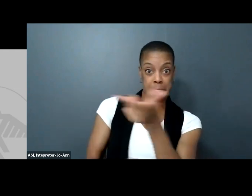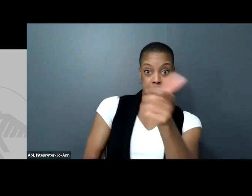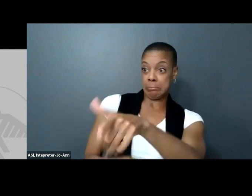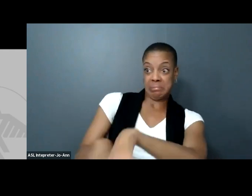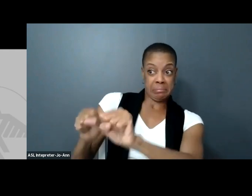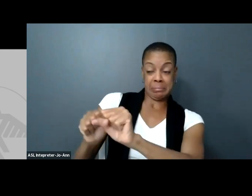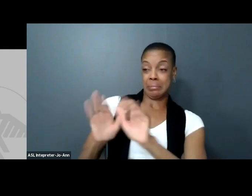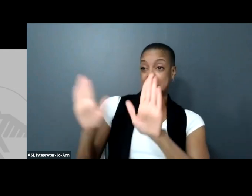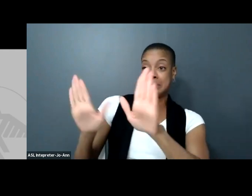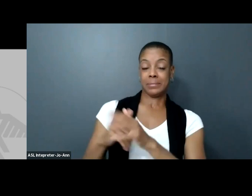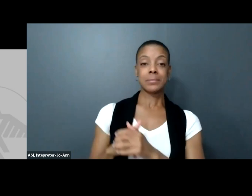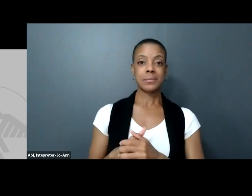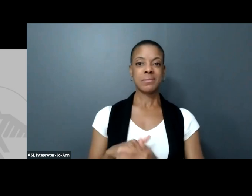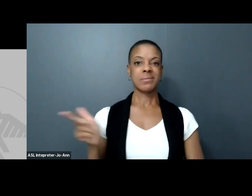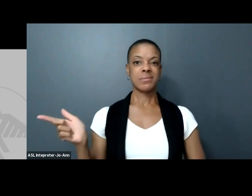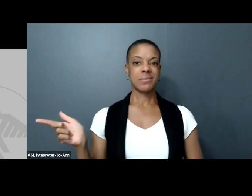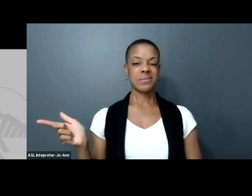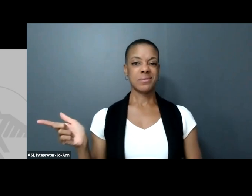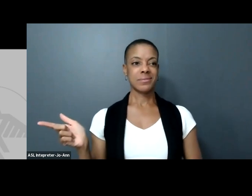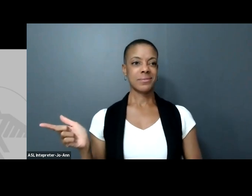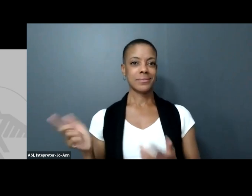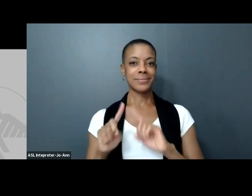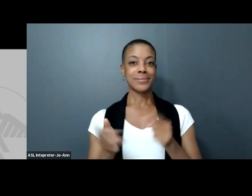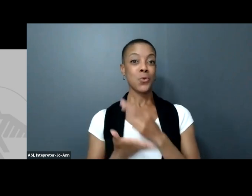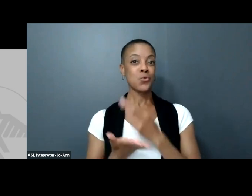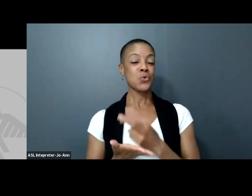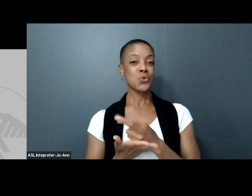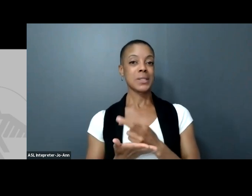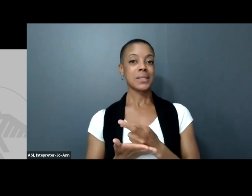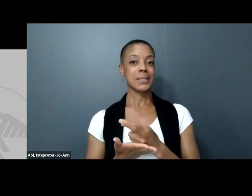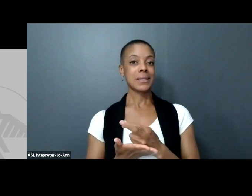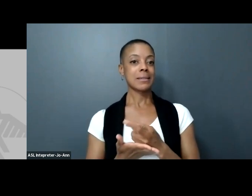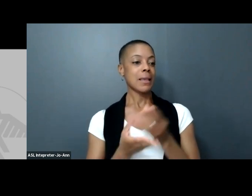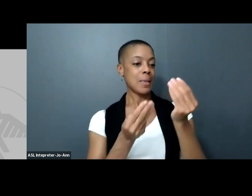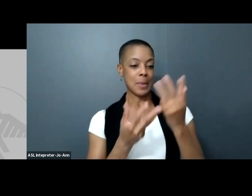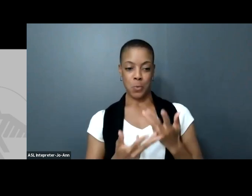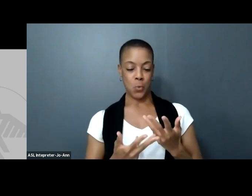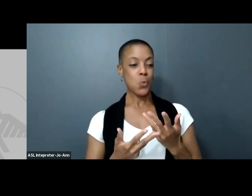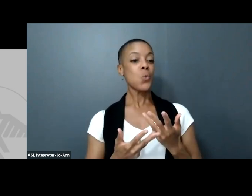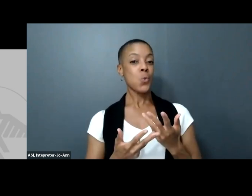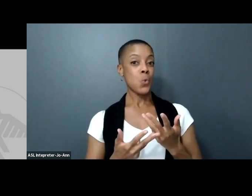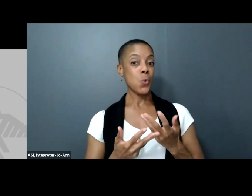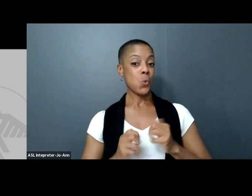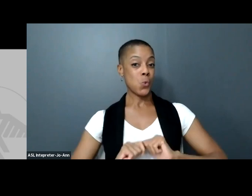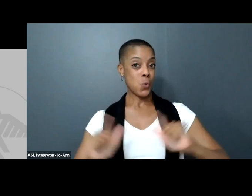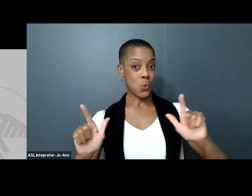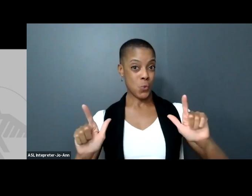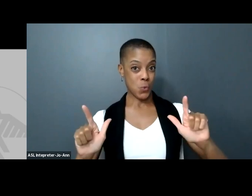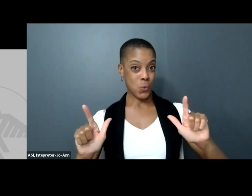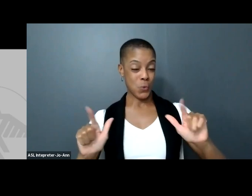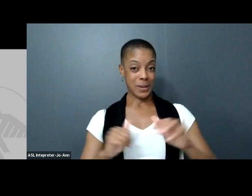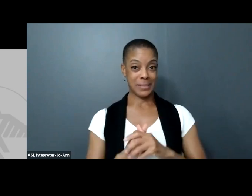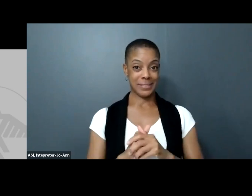fabulous. Perfect. So just give me a cue when you would like the slide to progress if I am not doing it